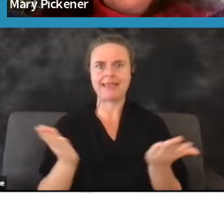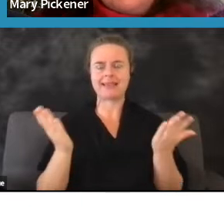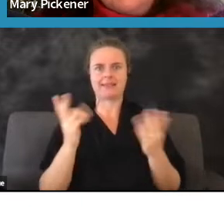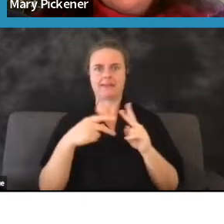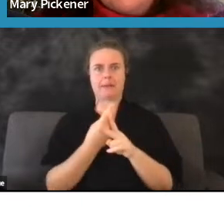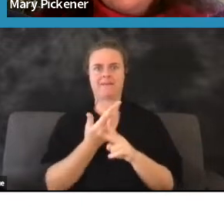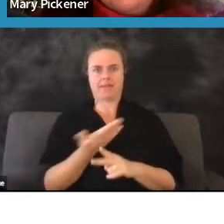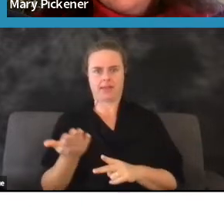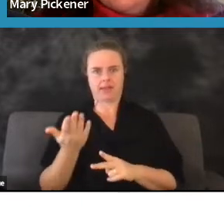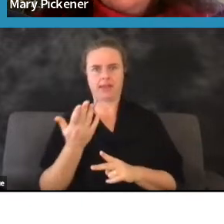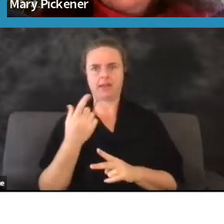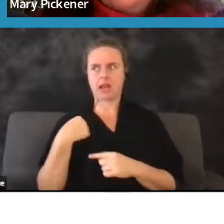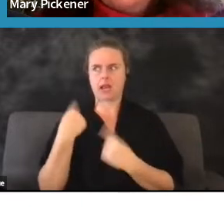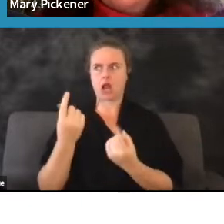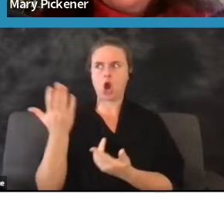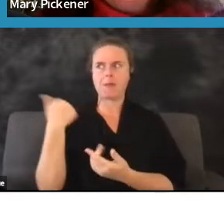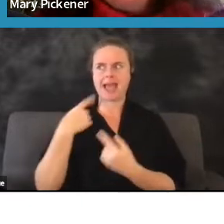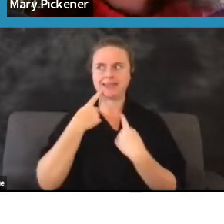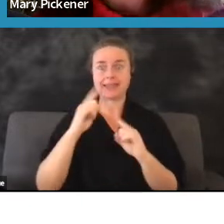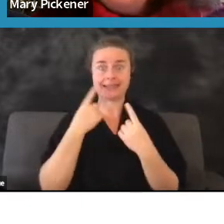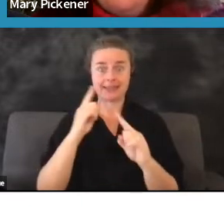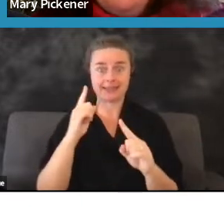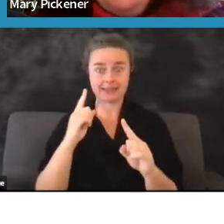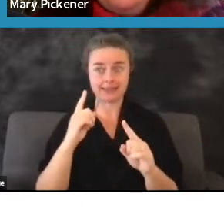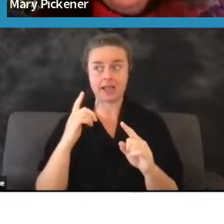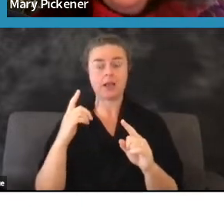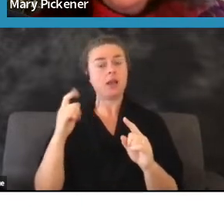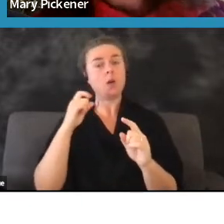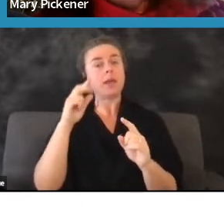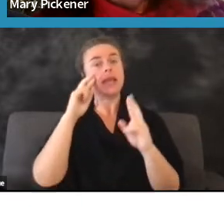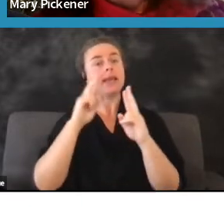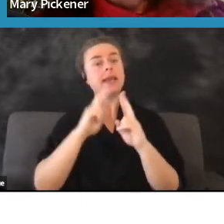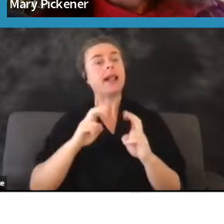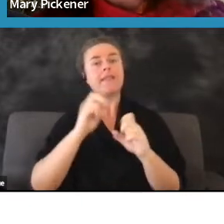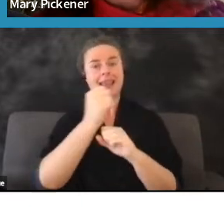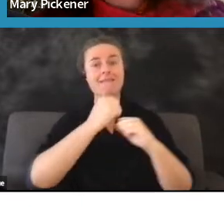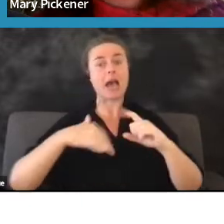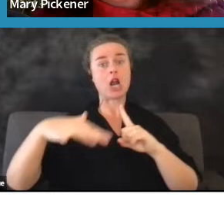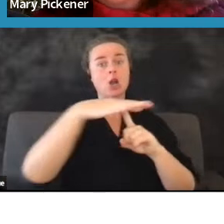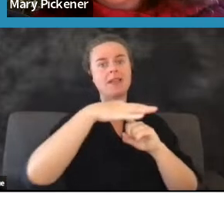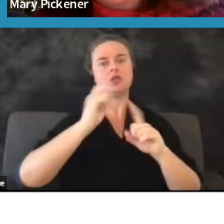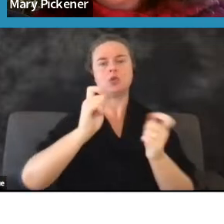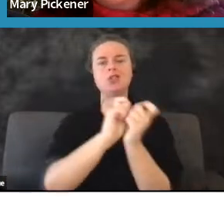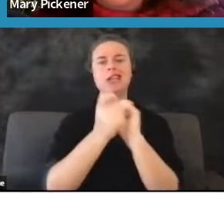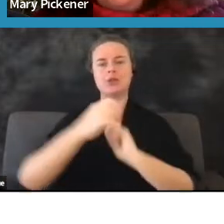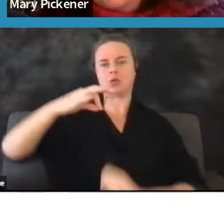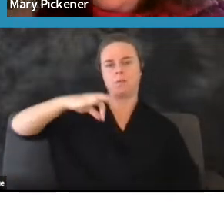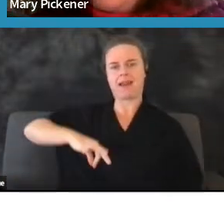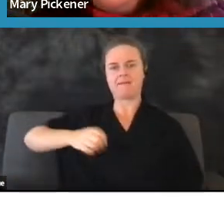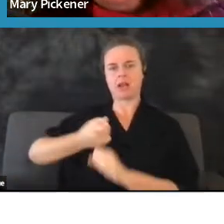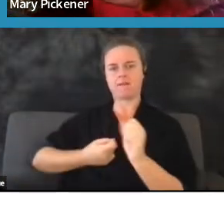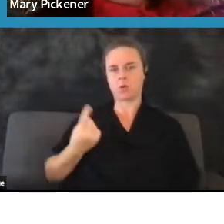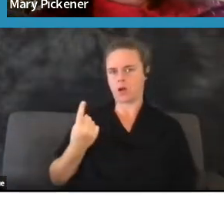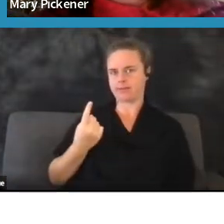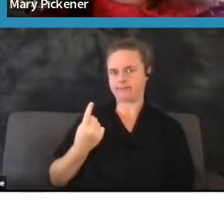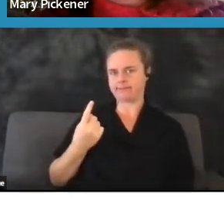really are looking at changing the environment for everybody. So we're not looking to, help